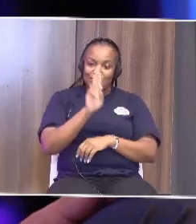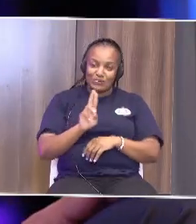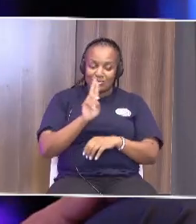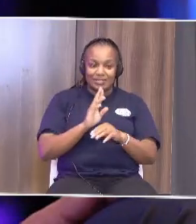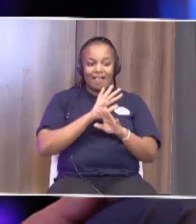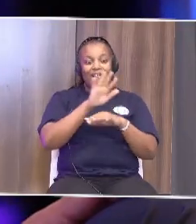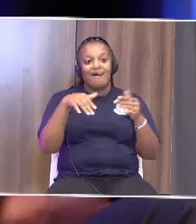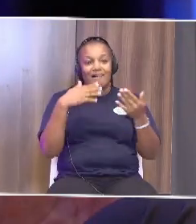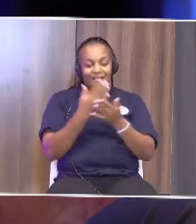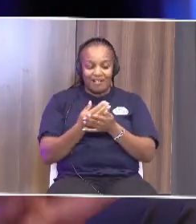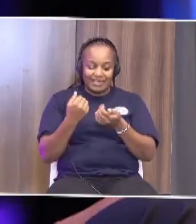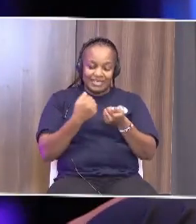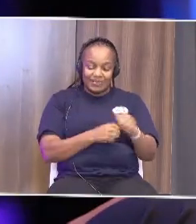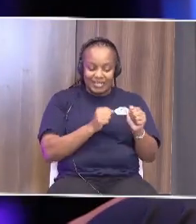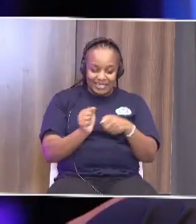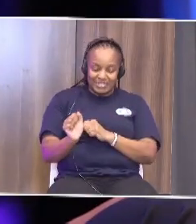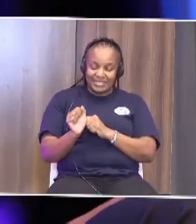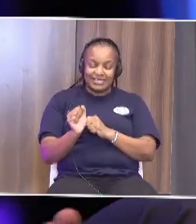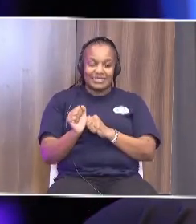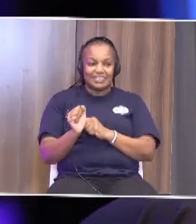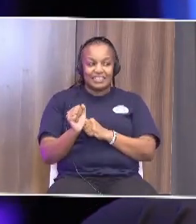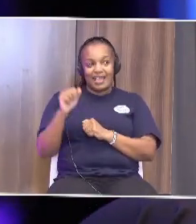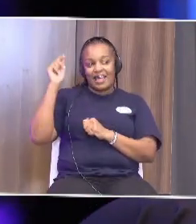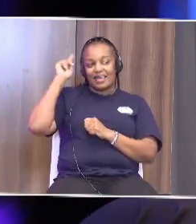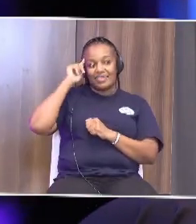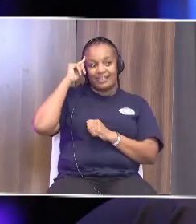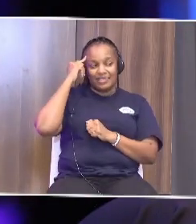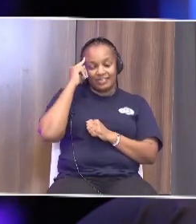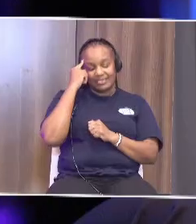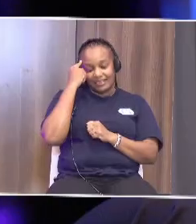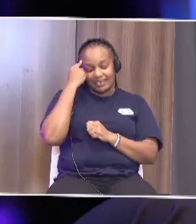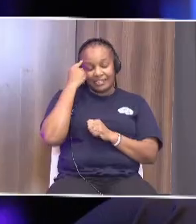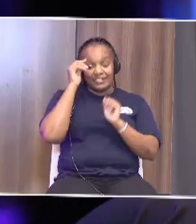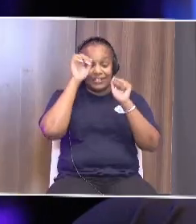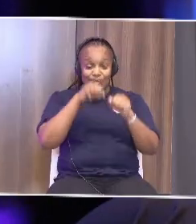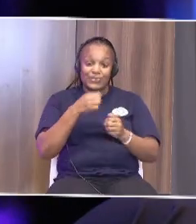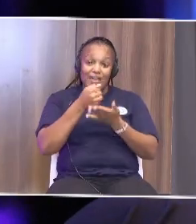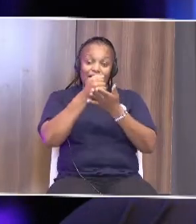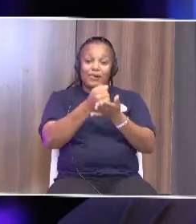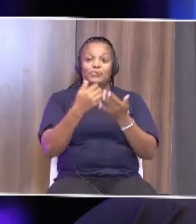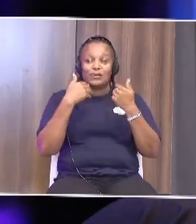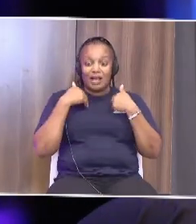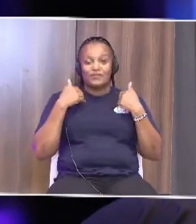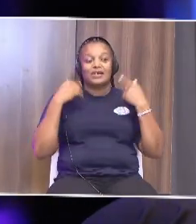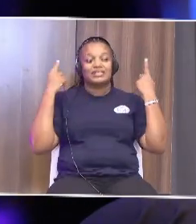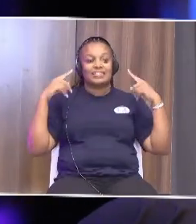strategies, and I think that could guarantee to have a successful vaccination